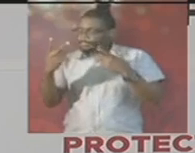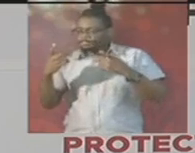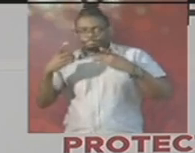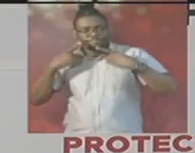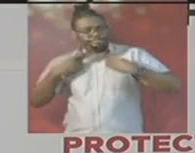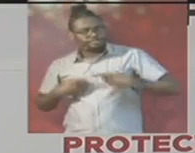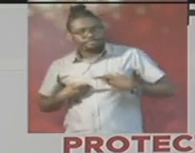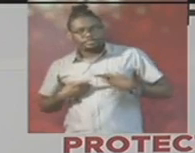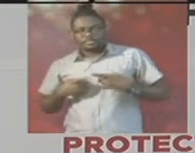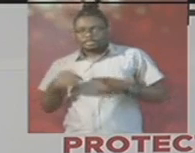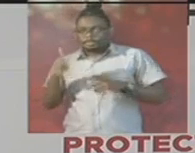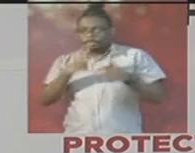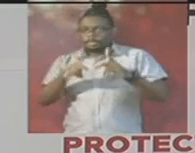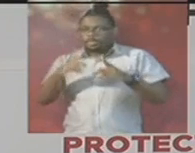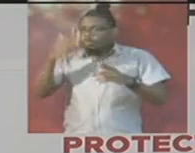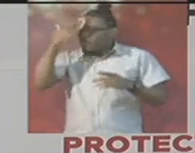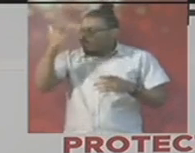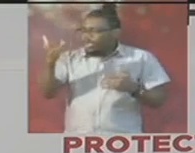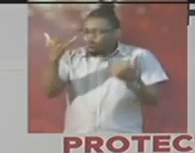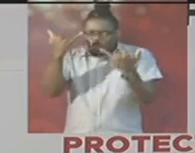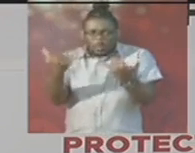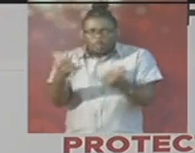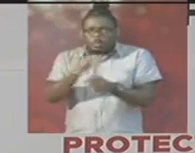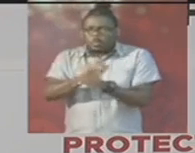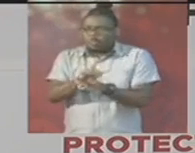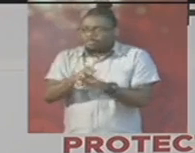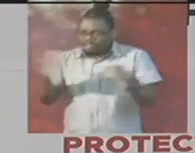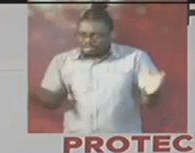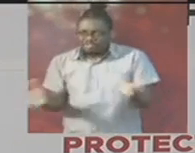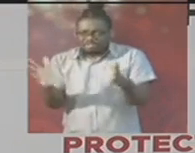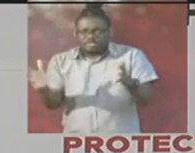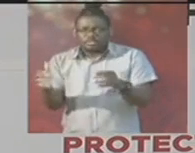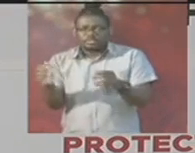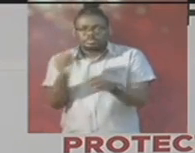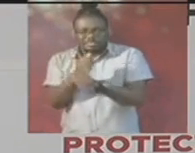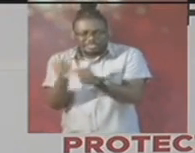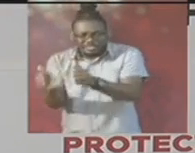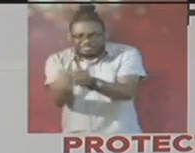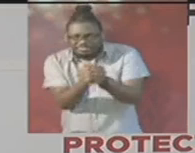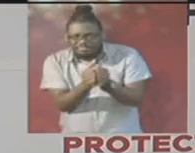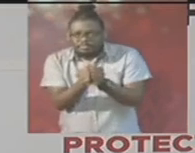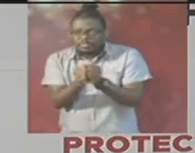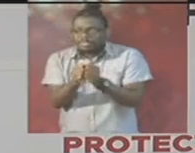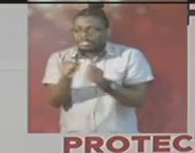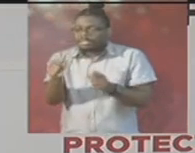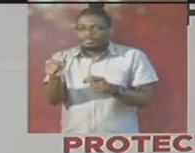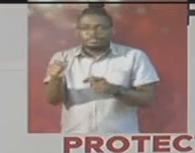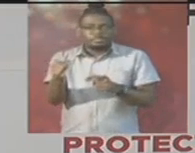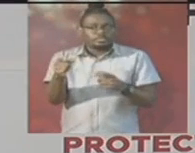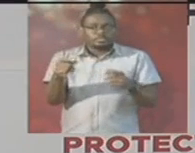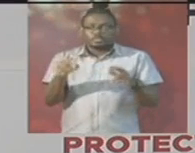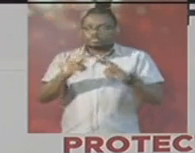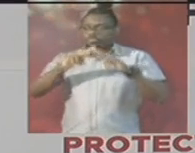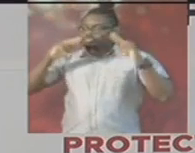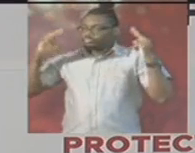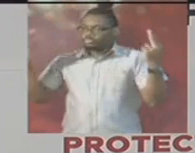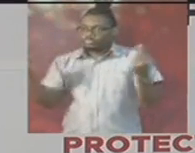because the virus does not discriminate by race, religion, or geography, or socioeconomic standing.